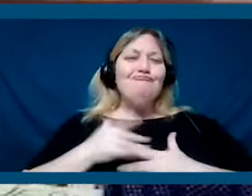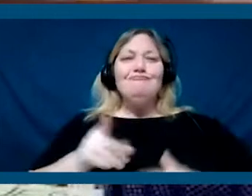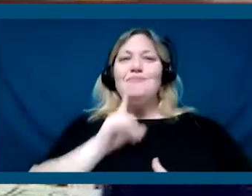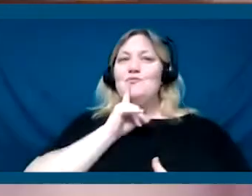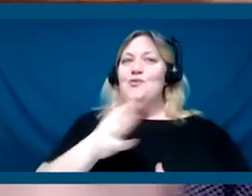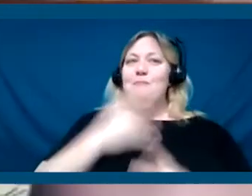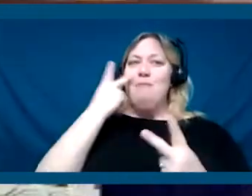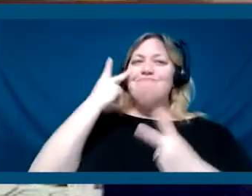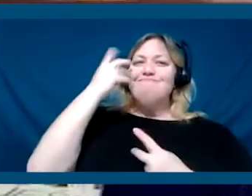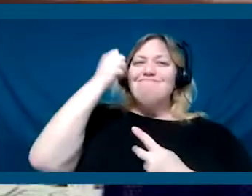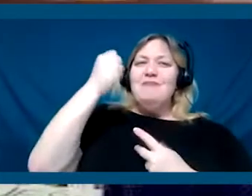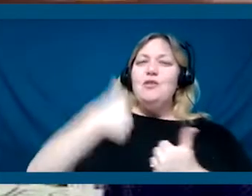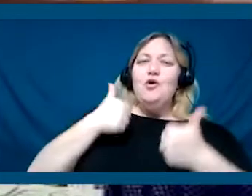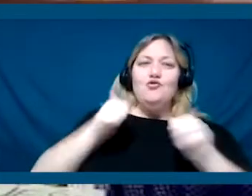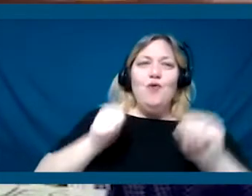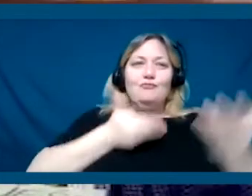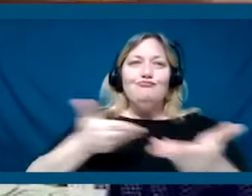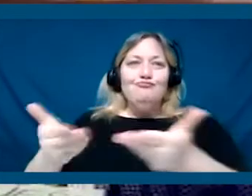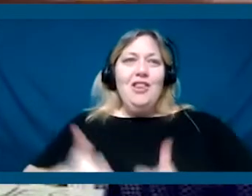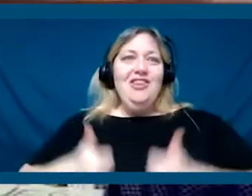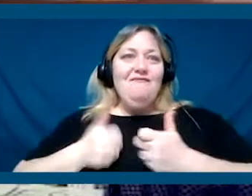my memory, and that's what I try to relive.